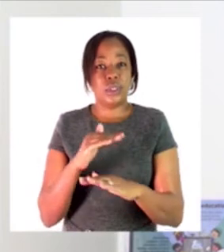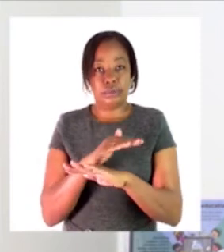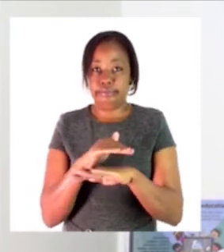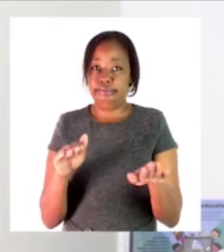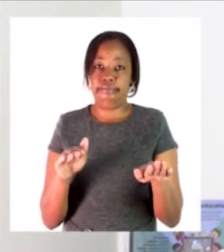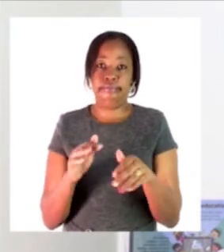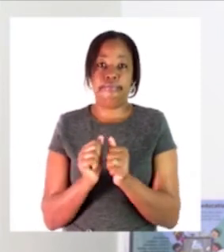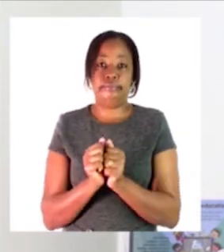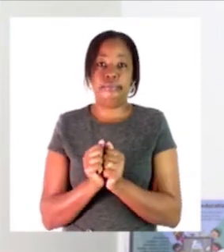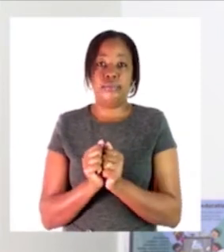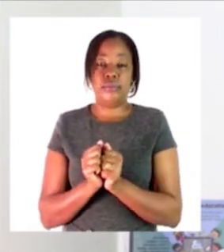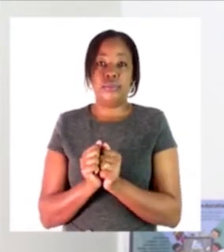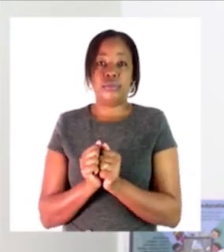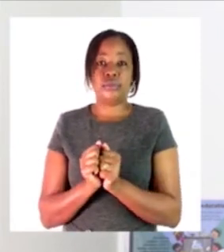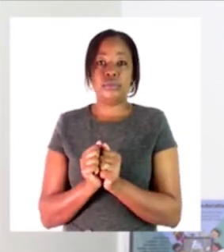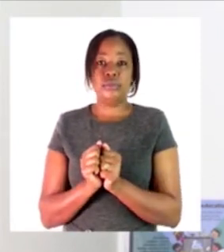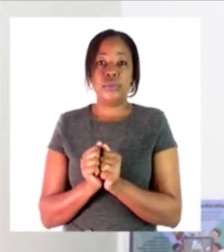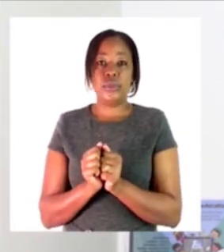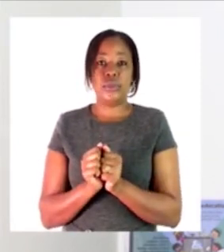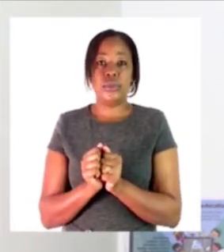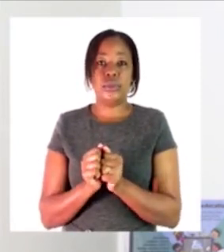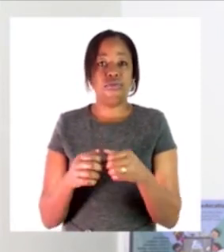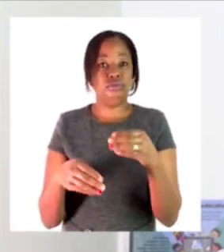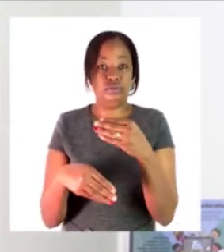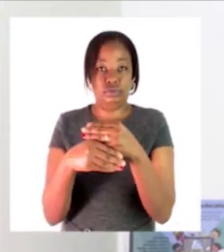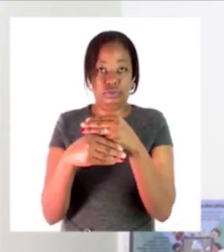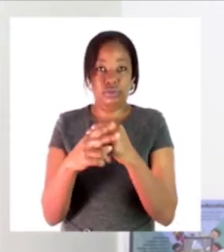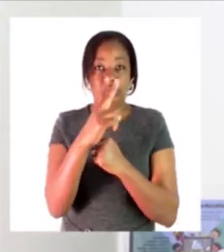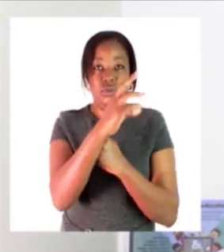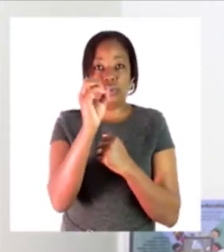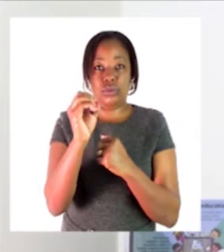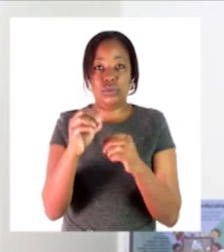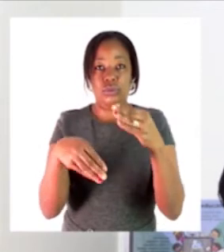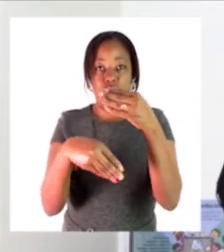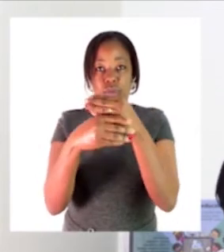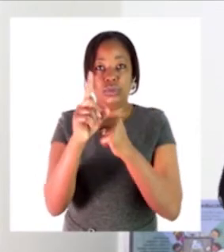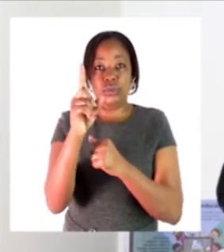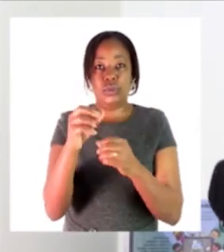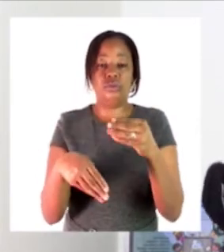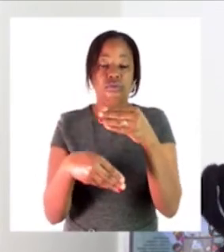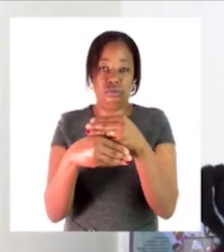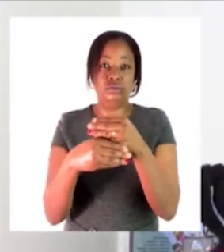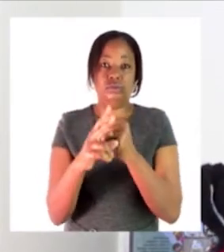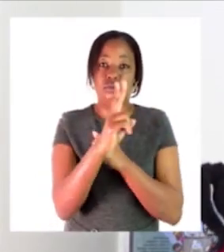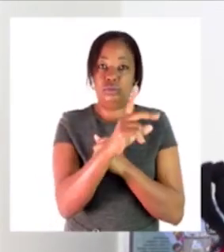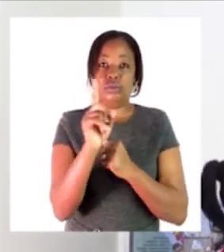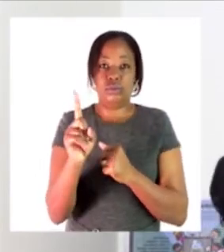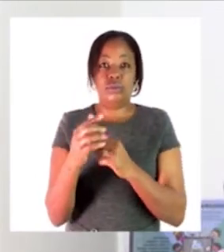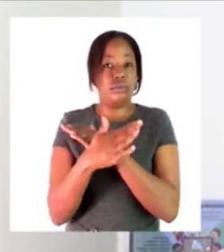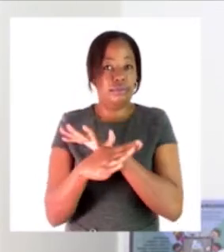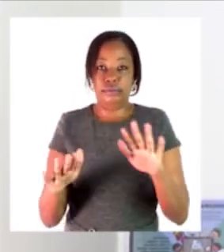now 20 plus 1 and then we are done. Then we just say 21. So we can say now a half